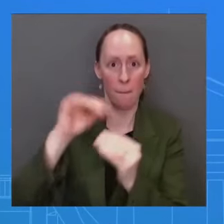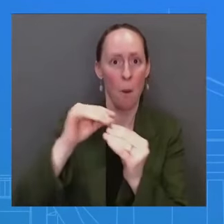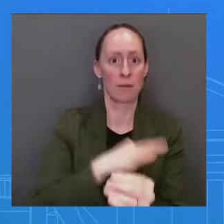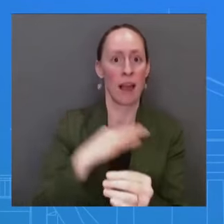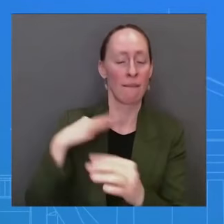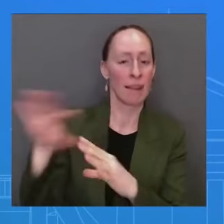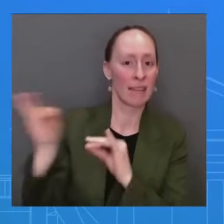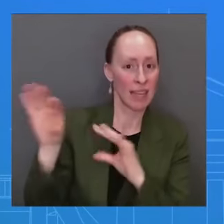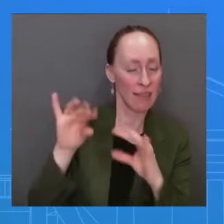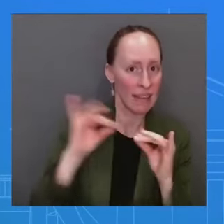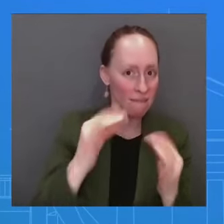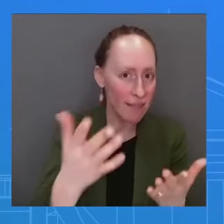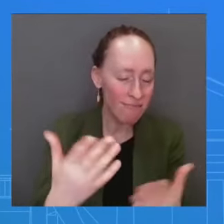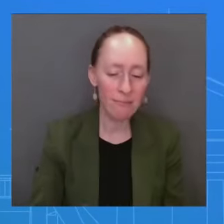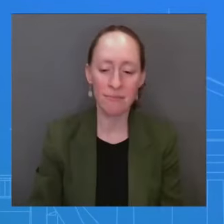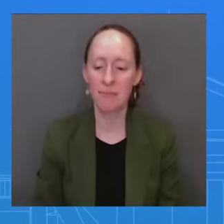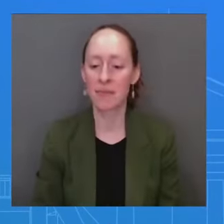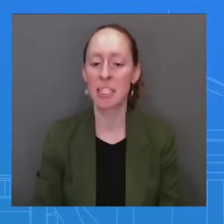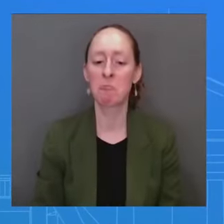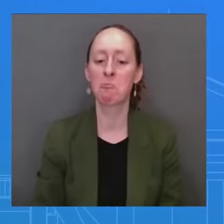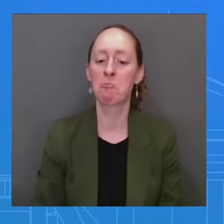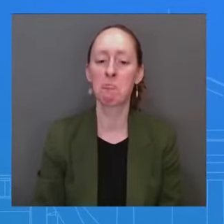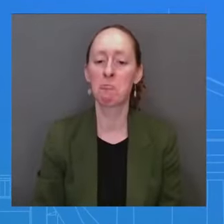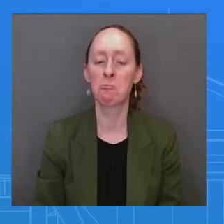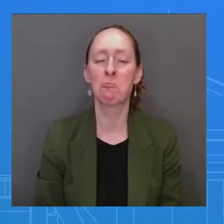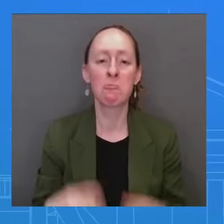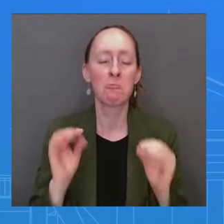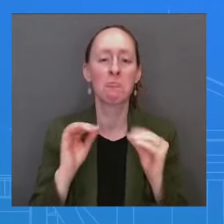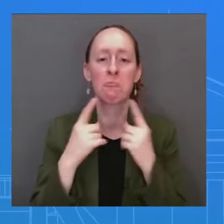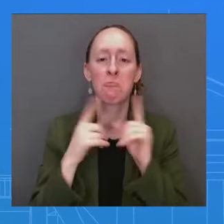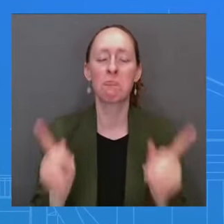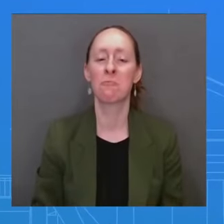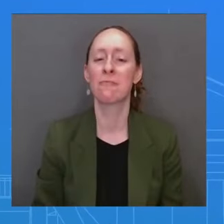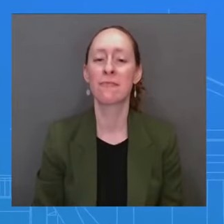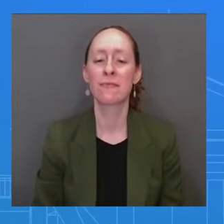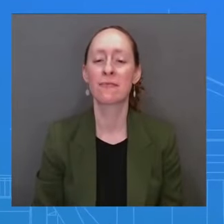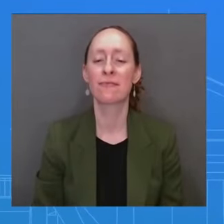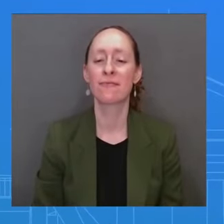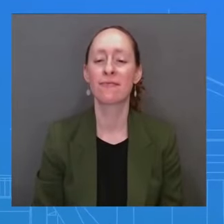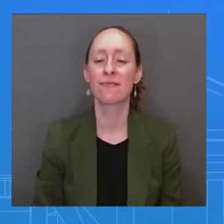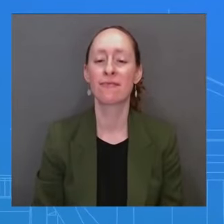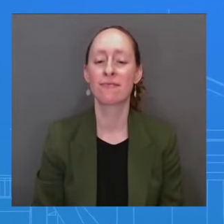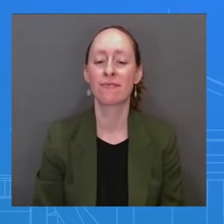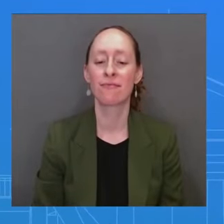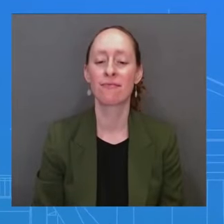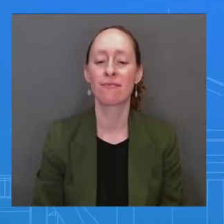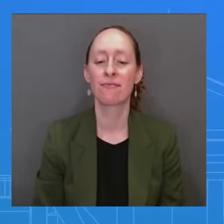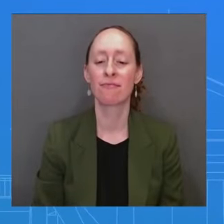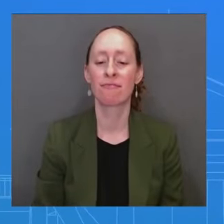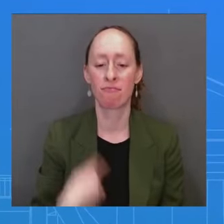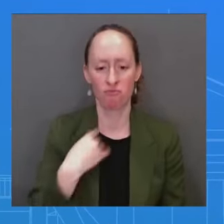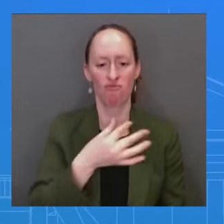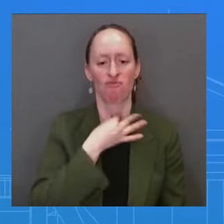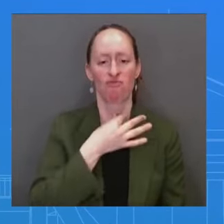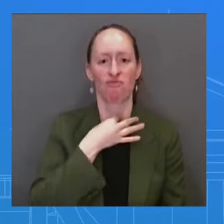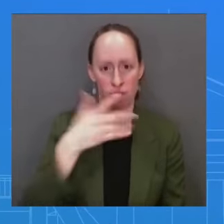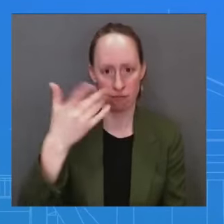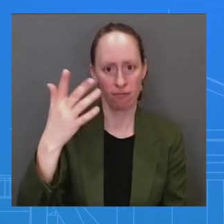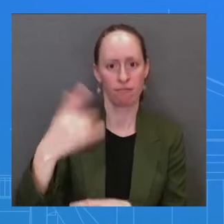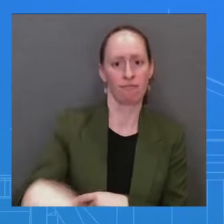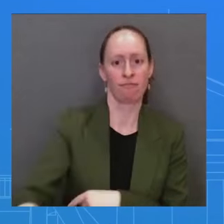Okay. What is the administration doing to address the billions of dollars in overpayments the Social Security Administration has been trying to